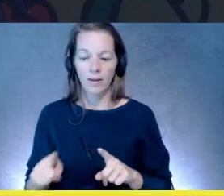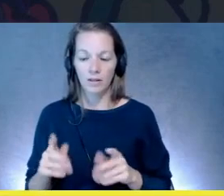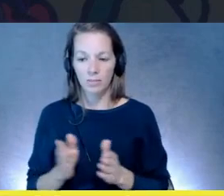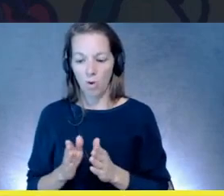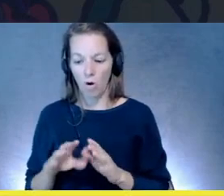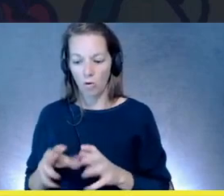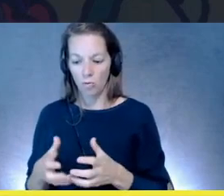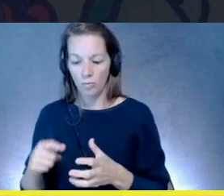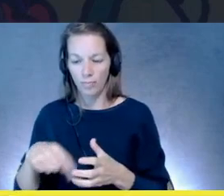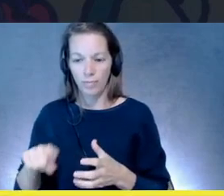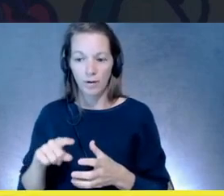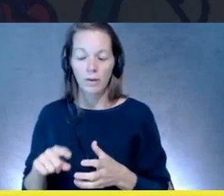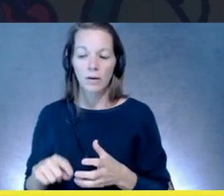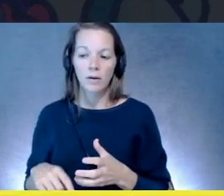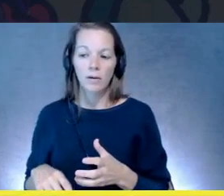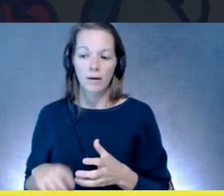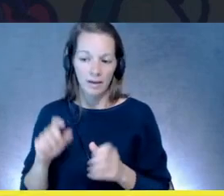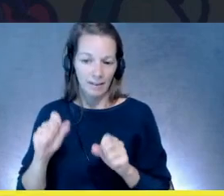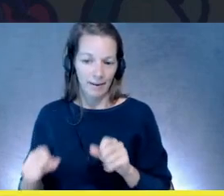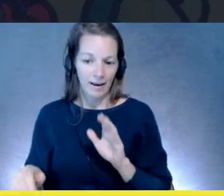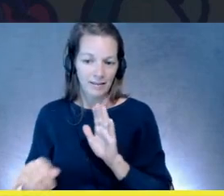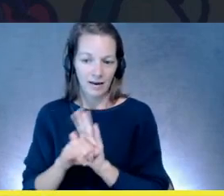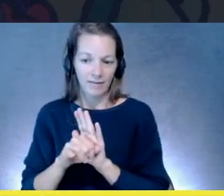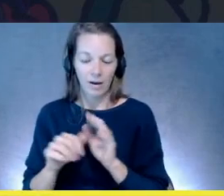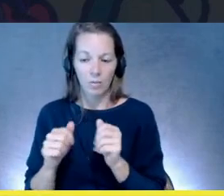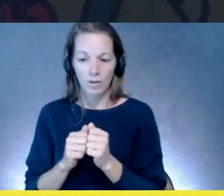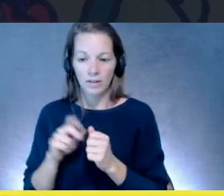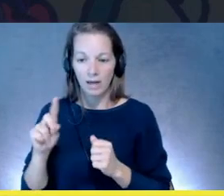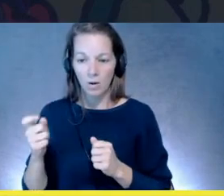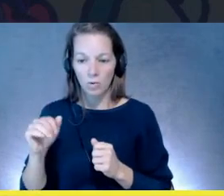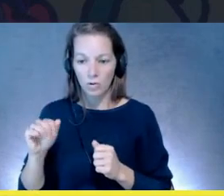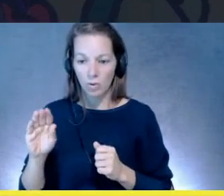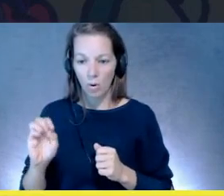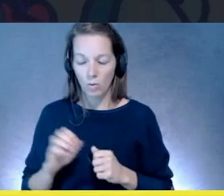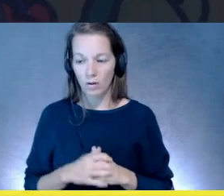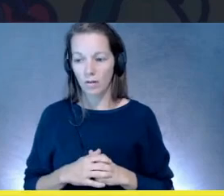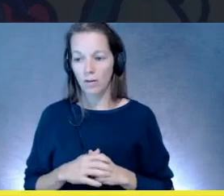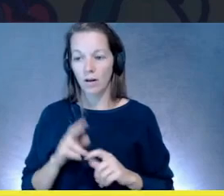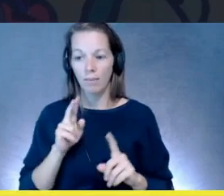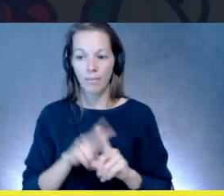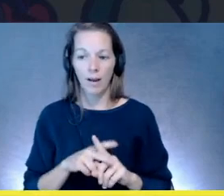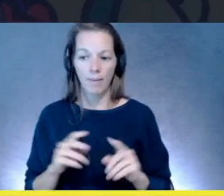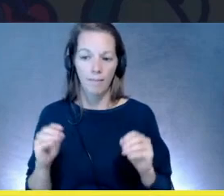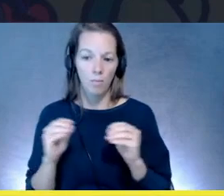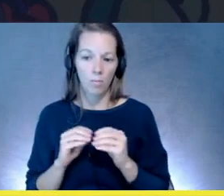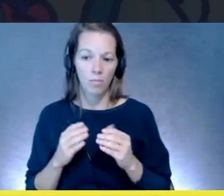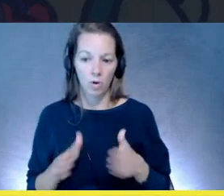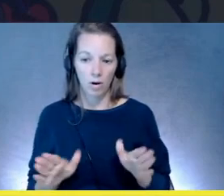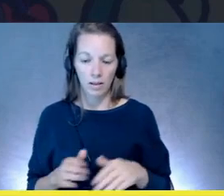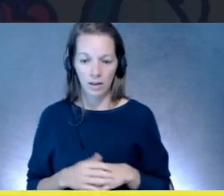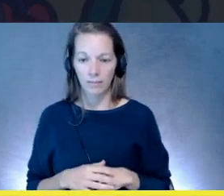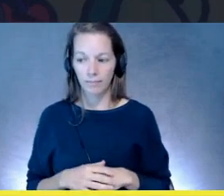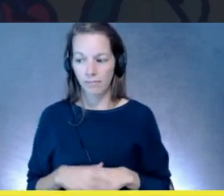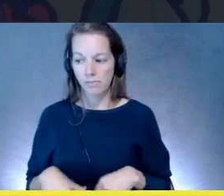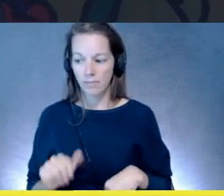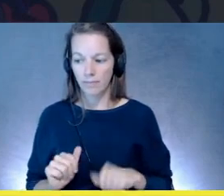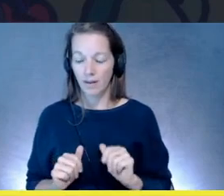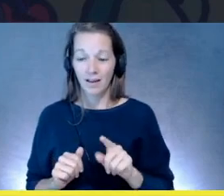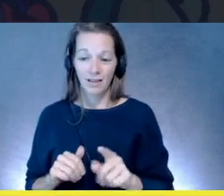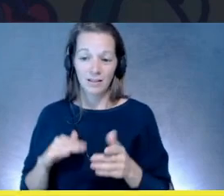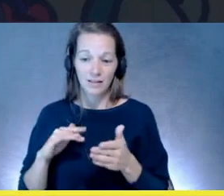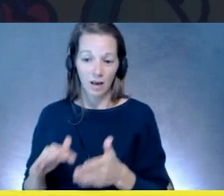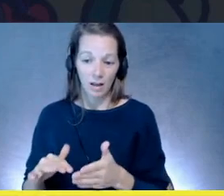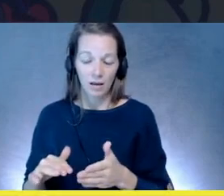disability population that can be identified with diagnosis codes. They apply far more broadly. In this study, where we had a